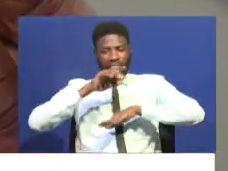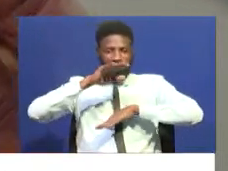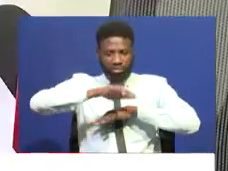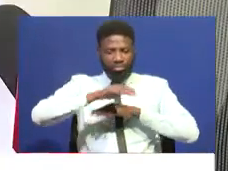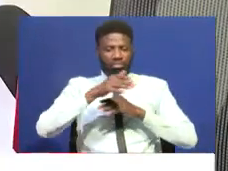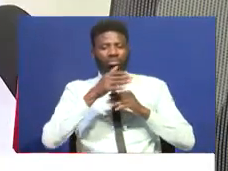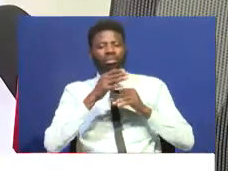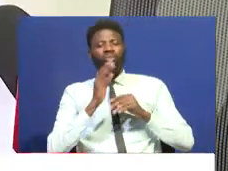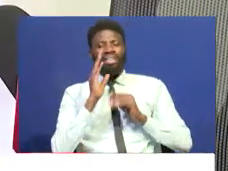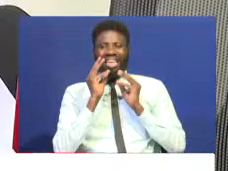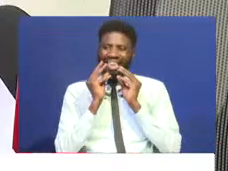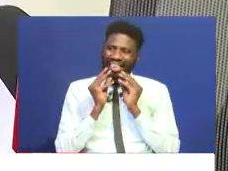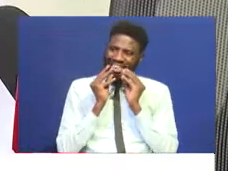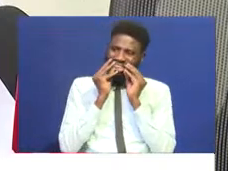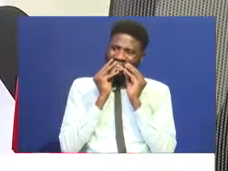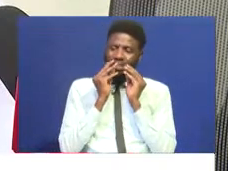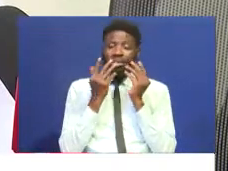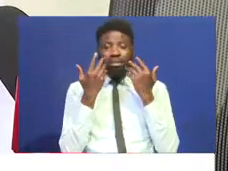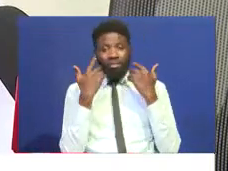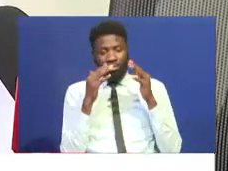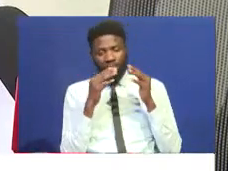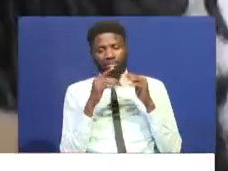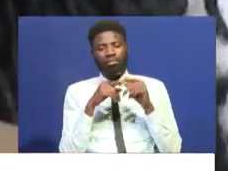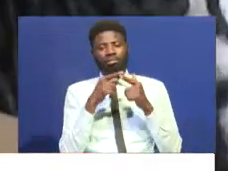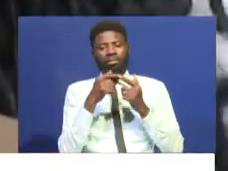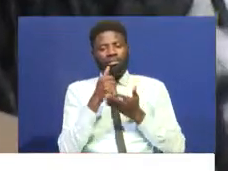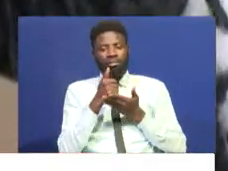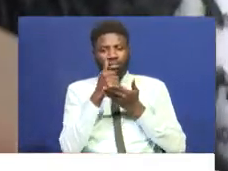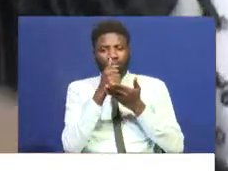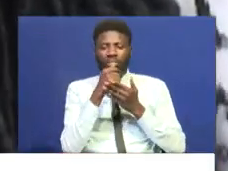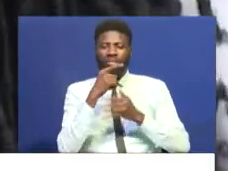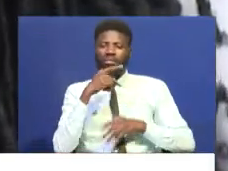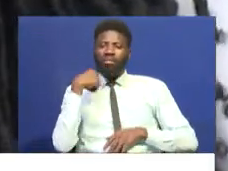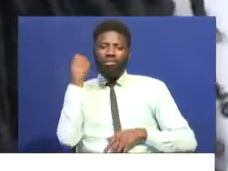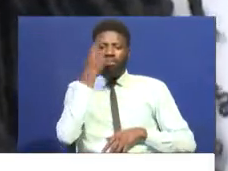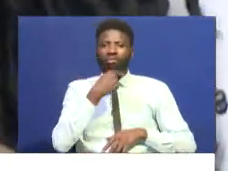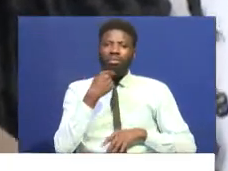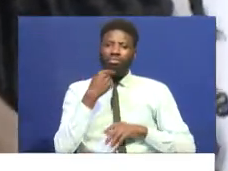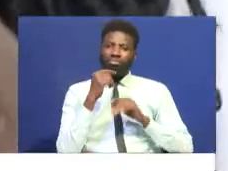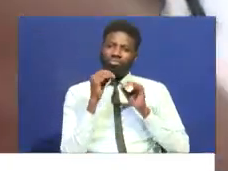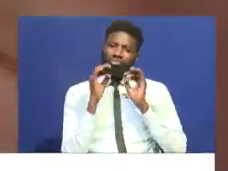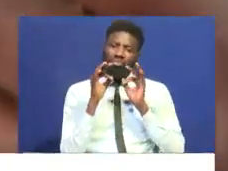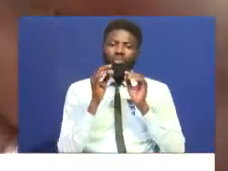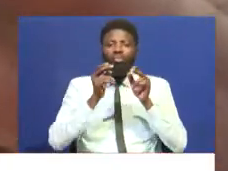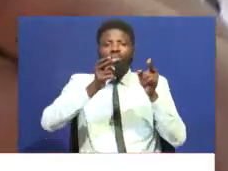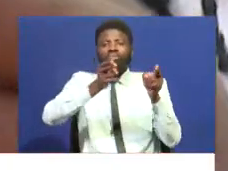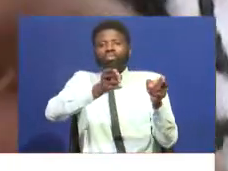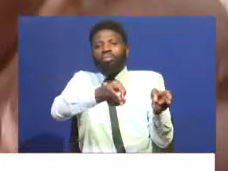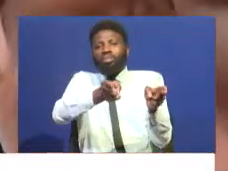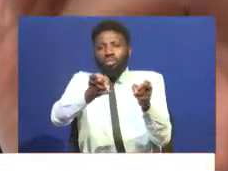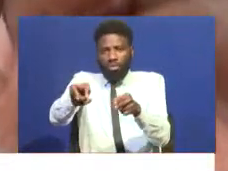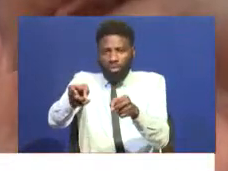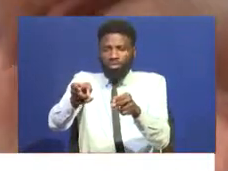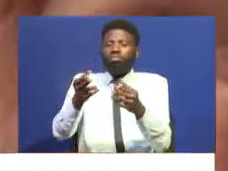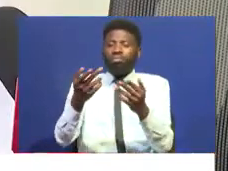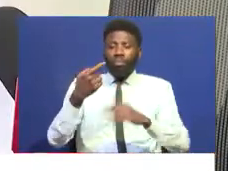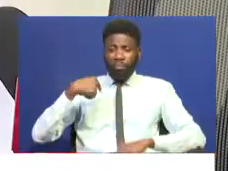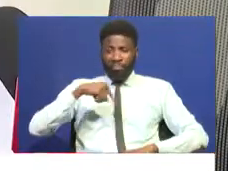least give him some proper facial appearance to function socially. We have planned to